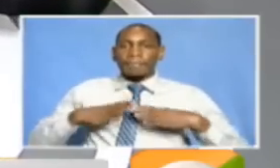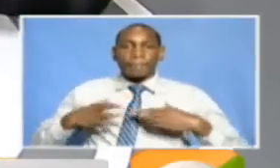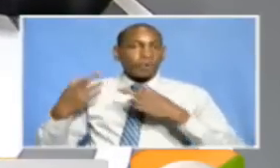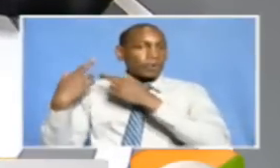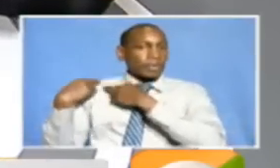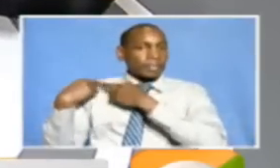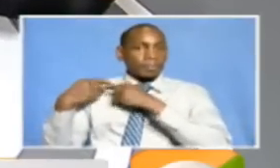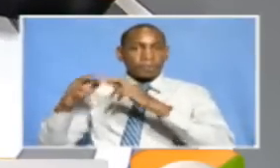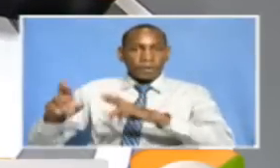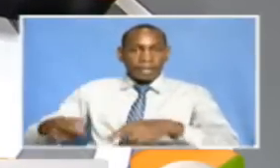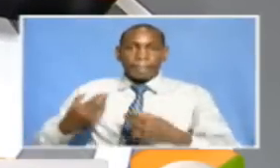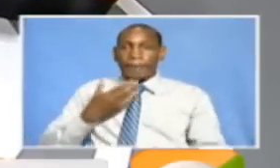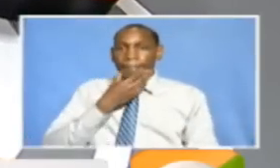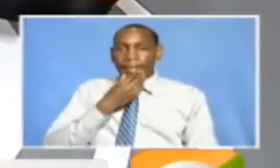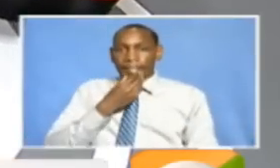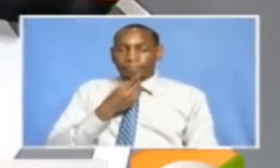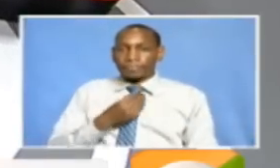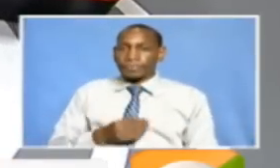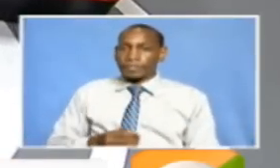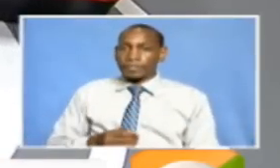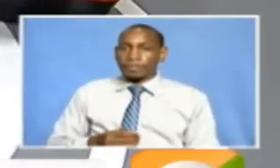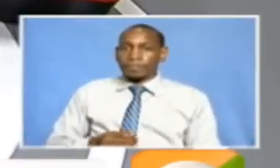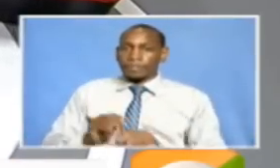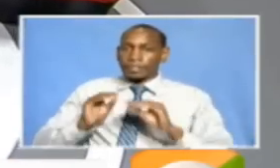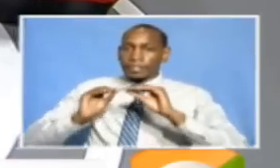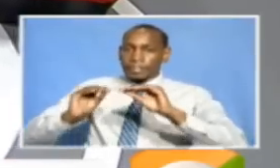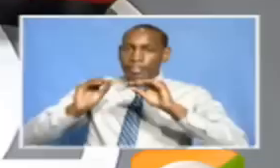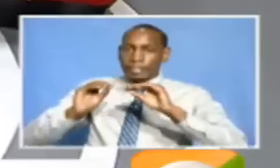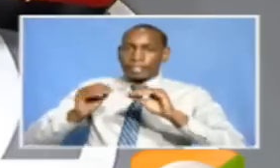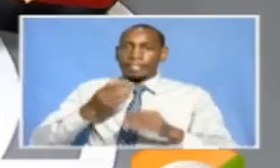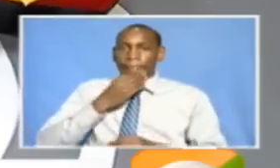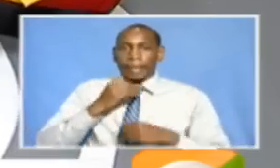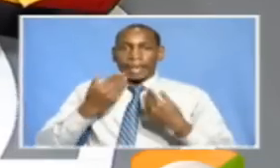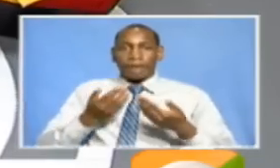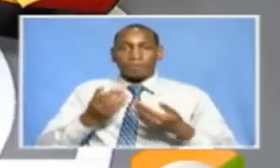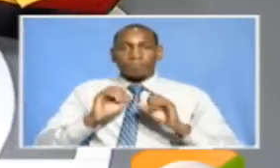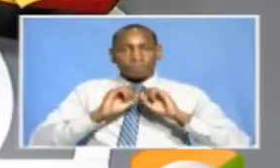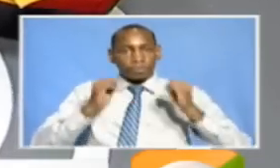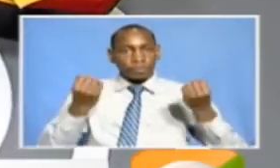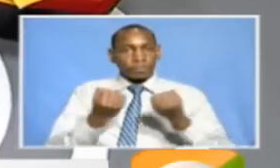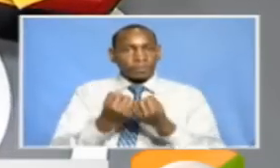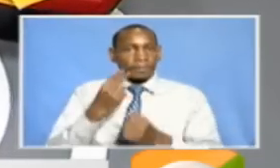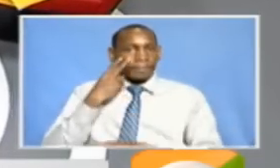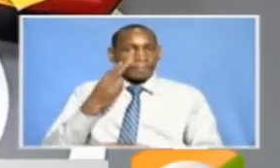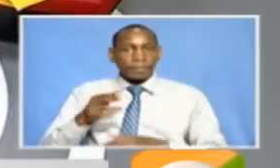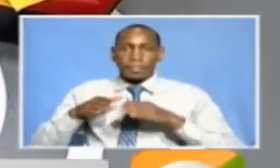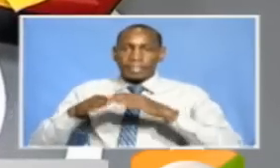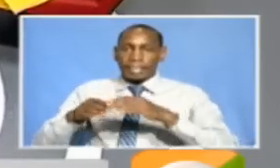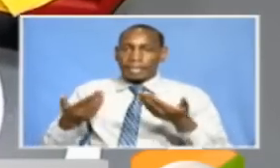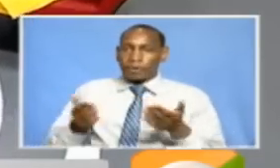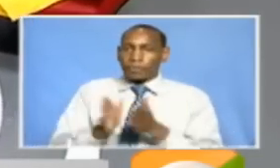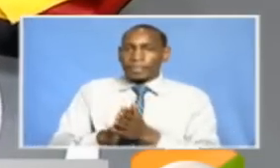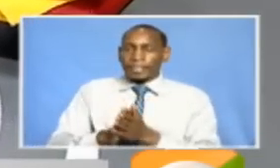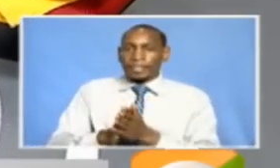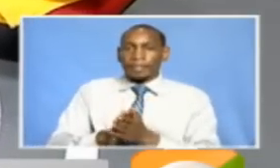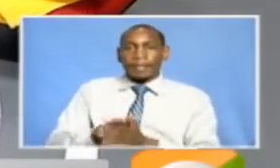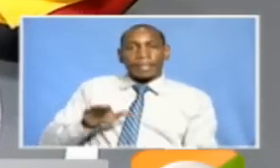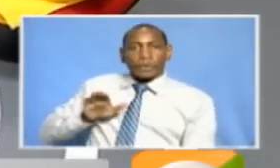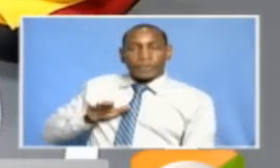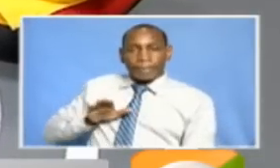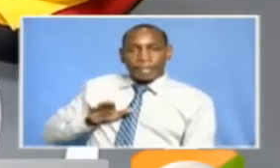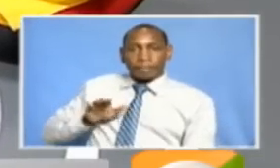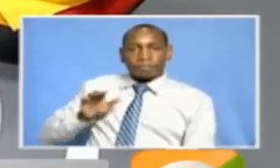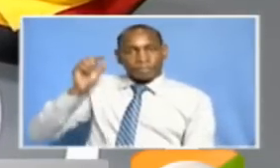You deal a lot with sensitizing men on how they're socialized, how they view sex with opposite